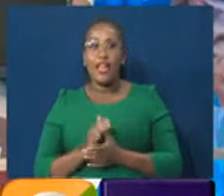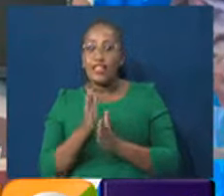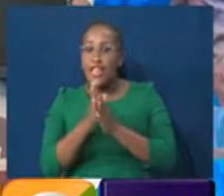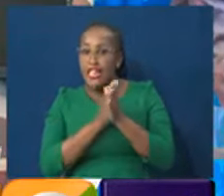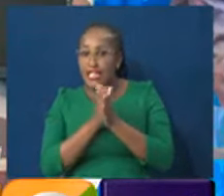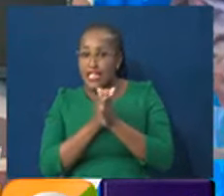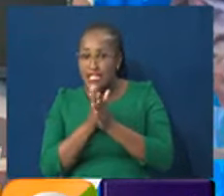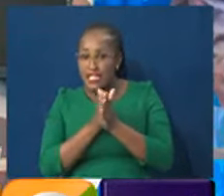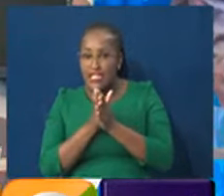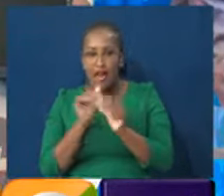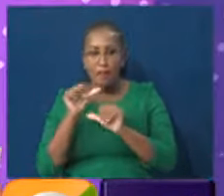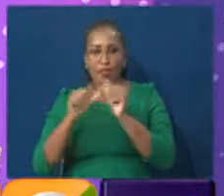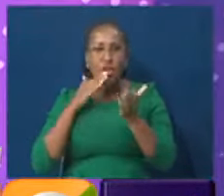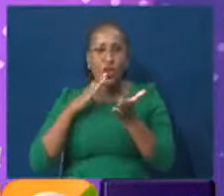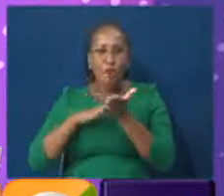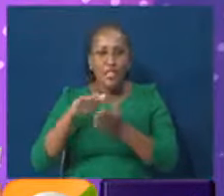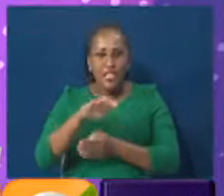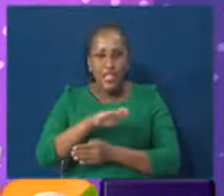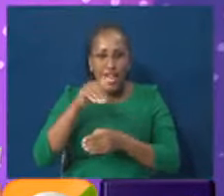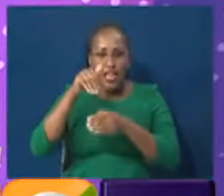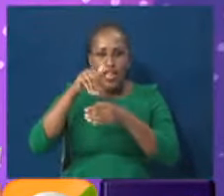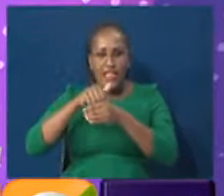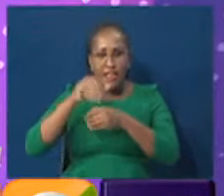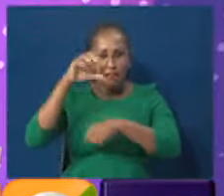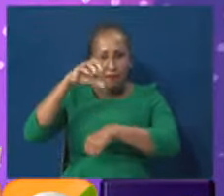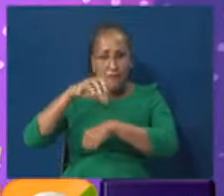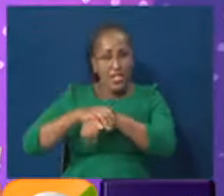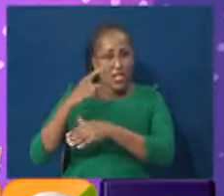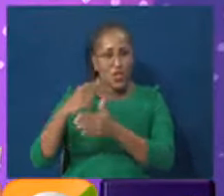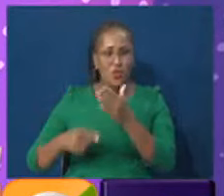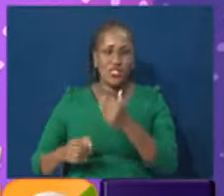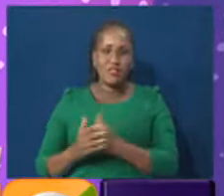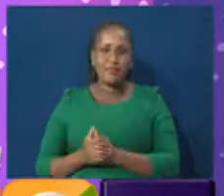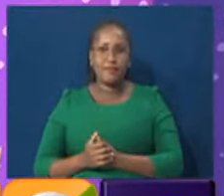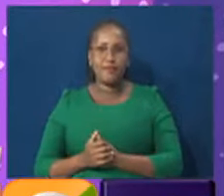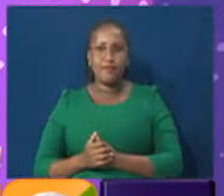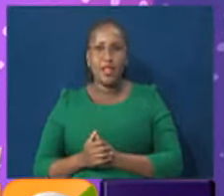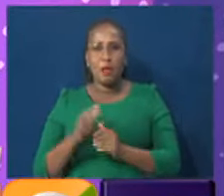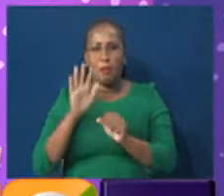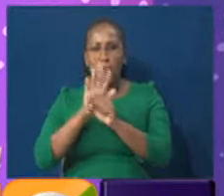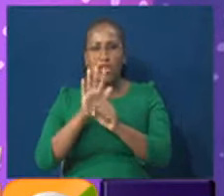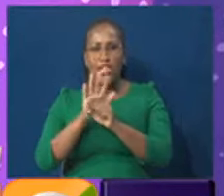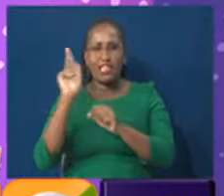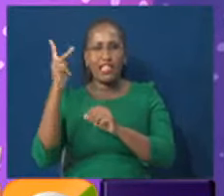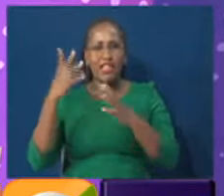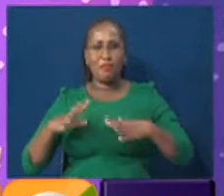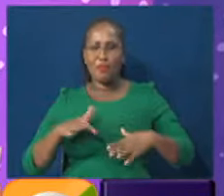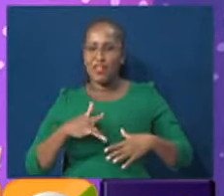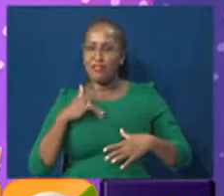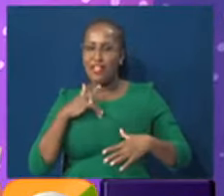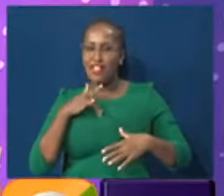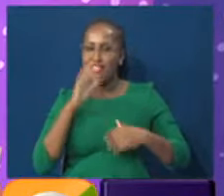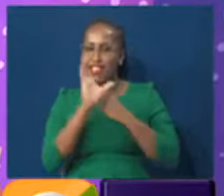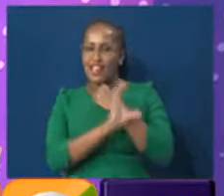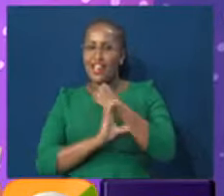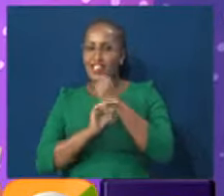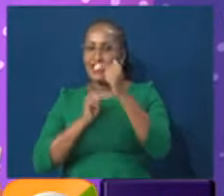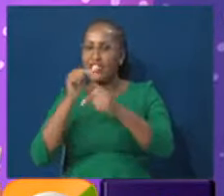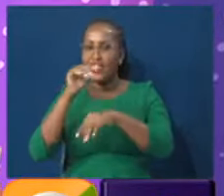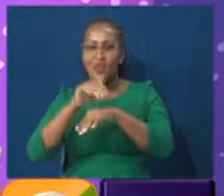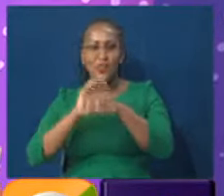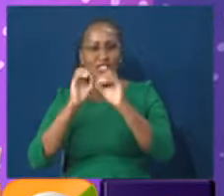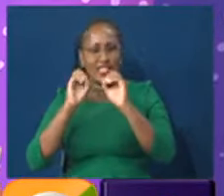common theme across the poll findings was most Kenyans feel the country is going in the wrong direction. And this is primarily linked